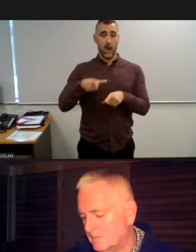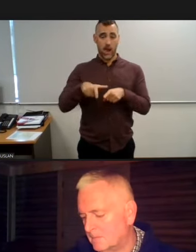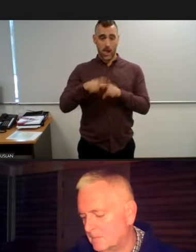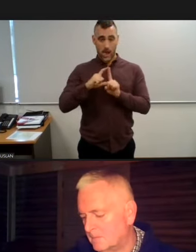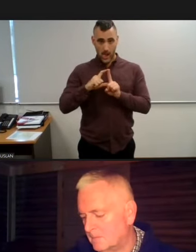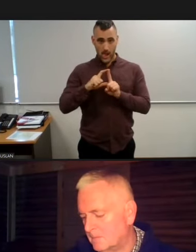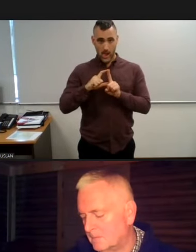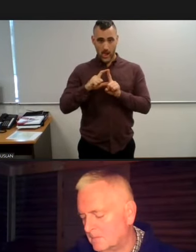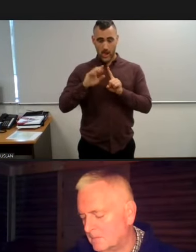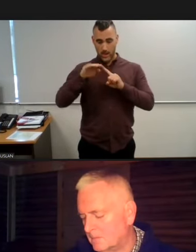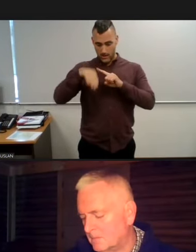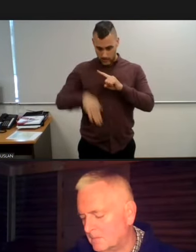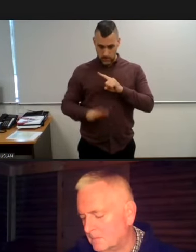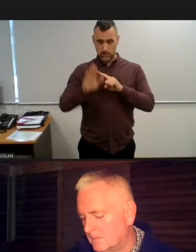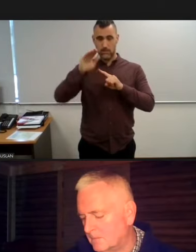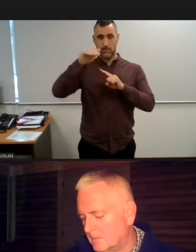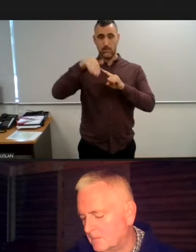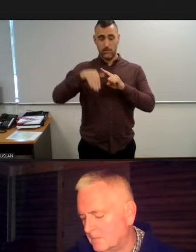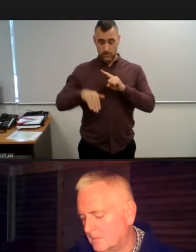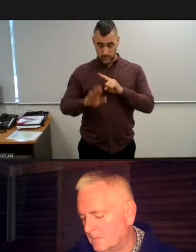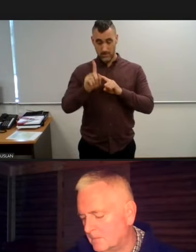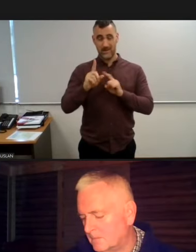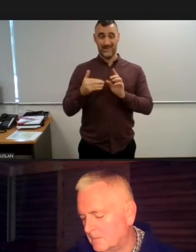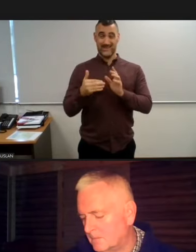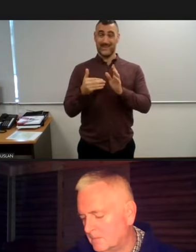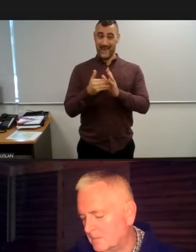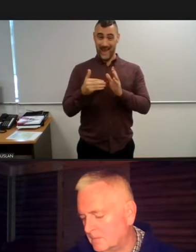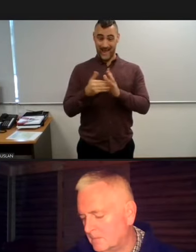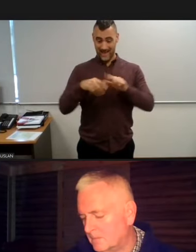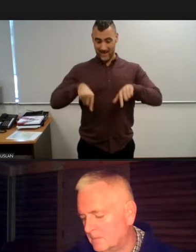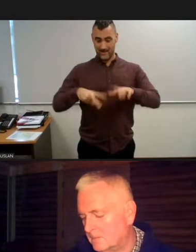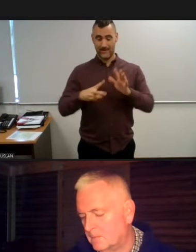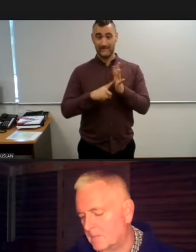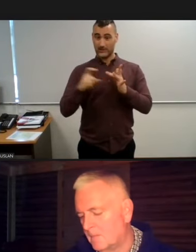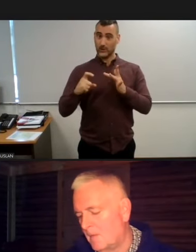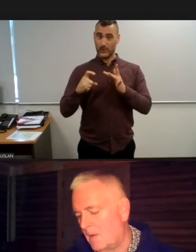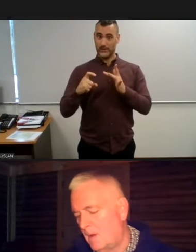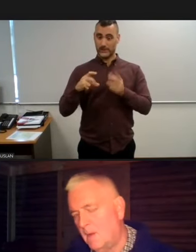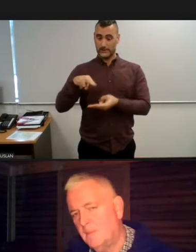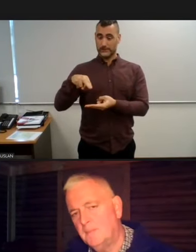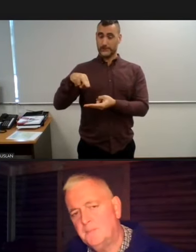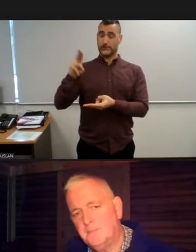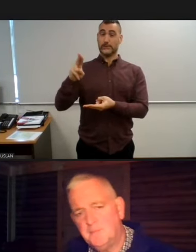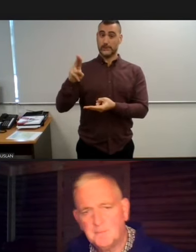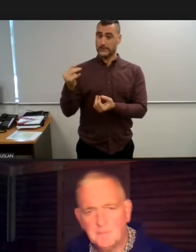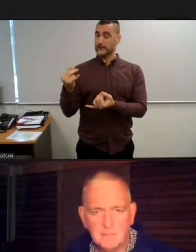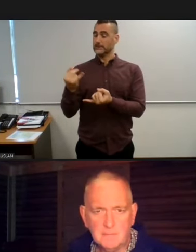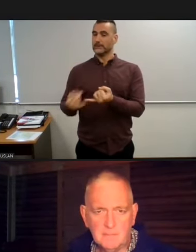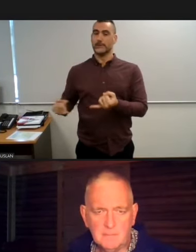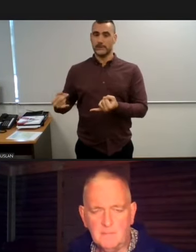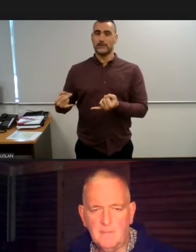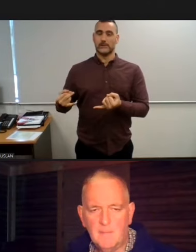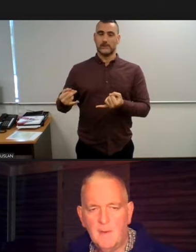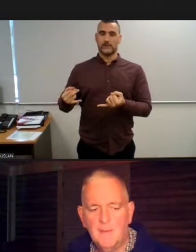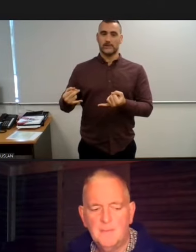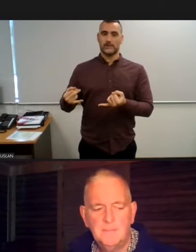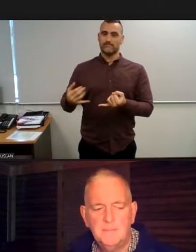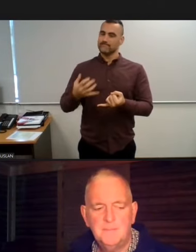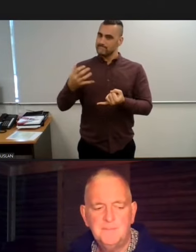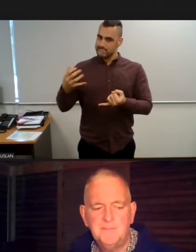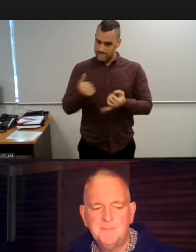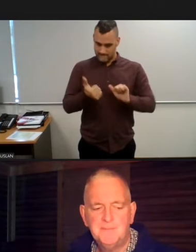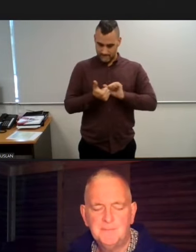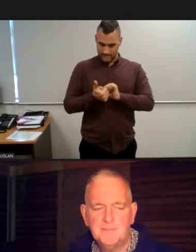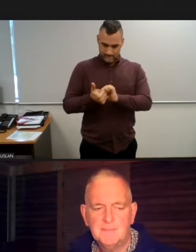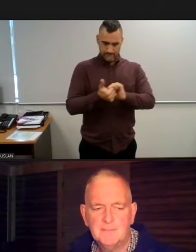for Victoria. And, you know, the thing that is really holding us together through that